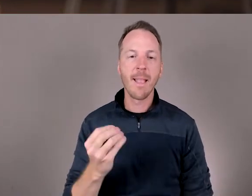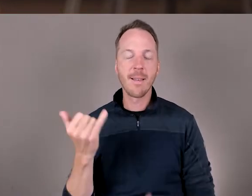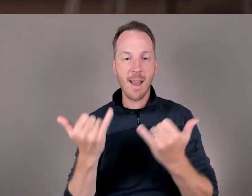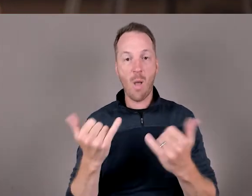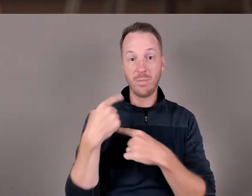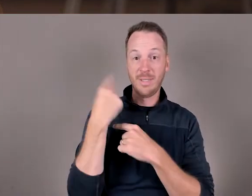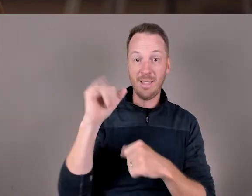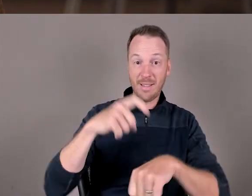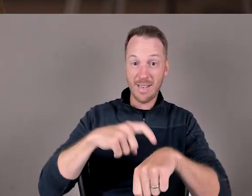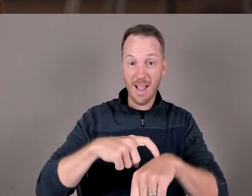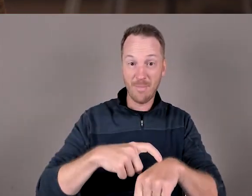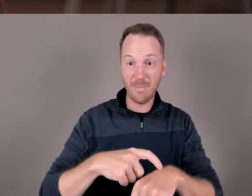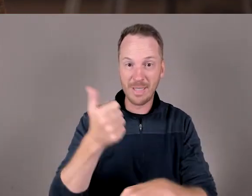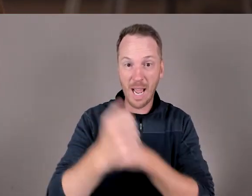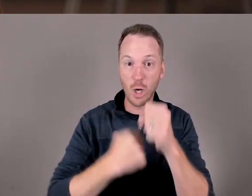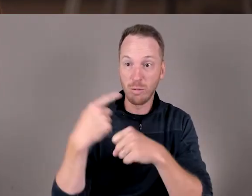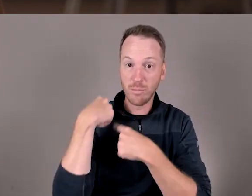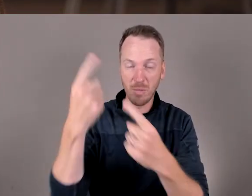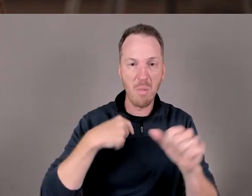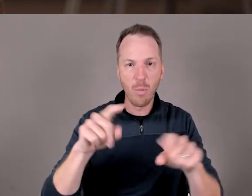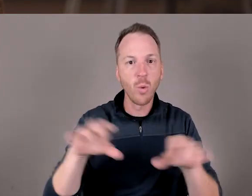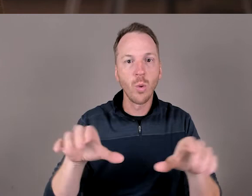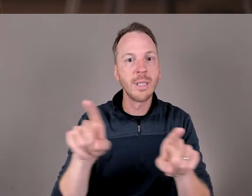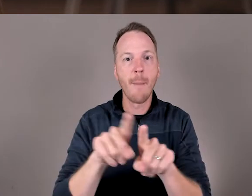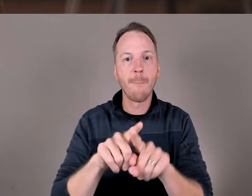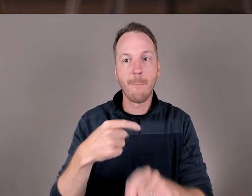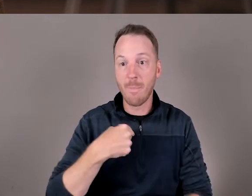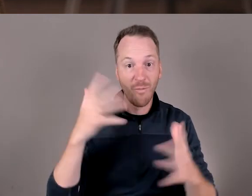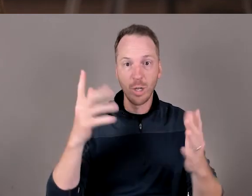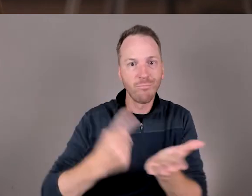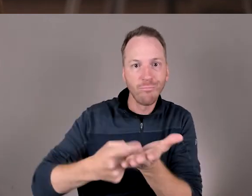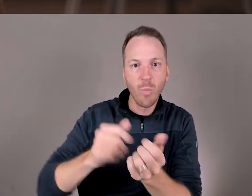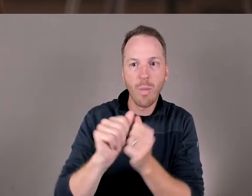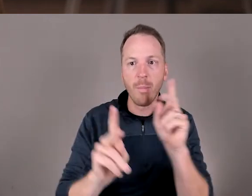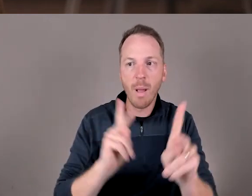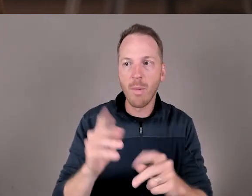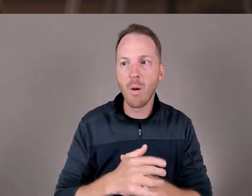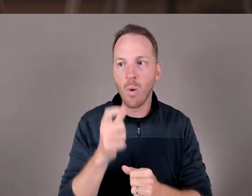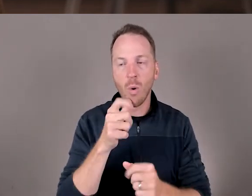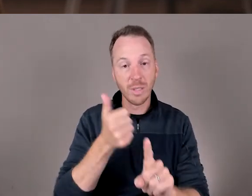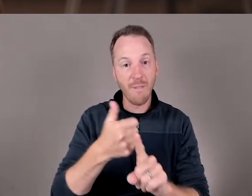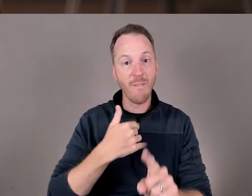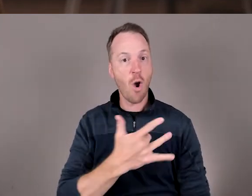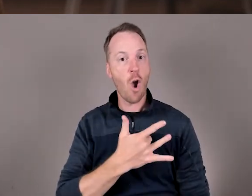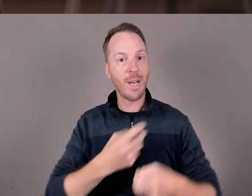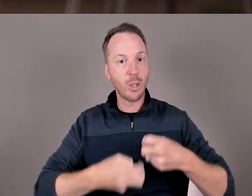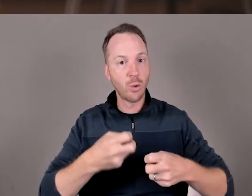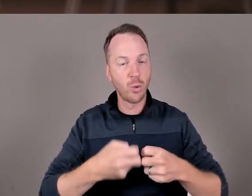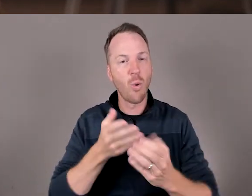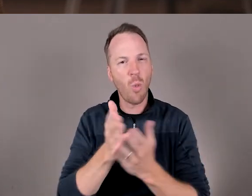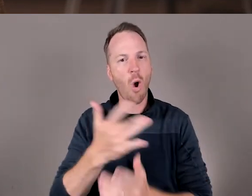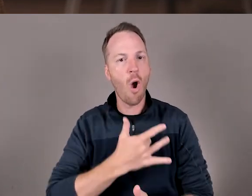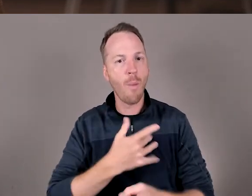now, since that time, over the past 10 years, I've been able to do the same. I've been able to talk with people who have had heart issues or were going through